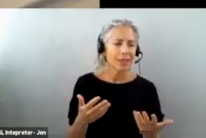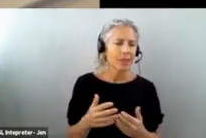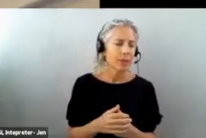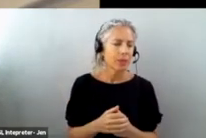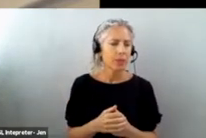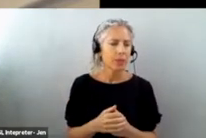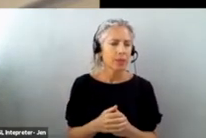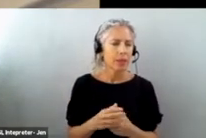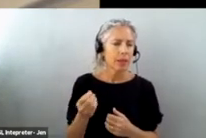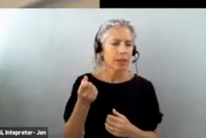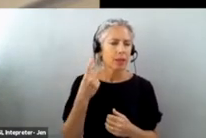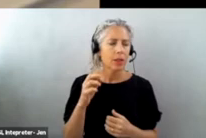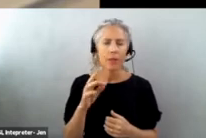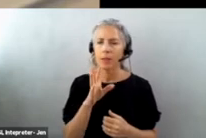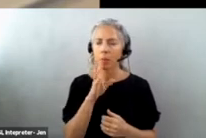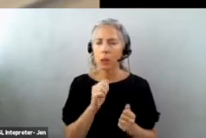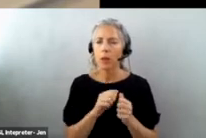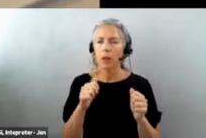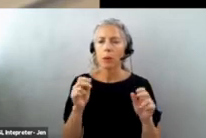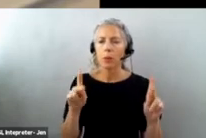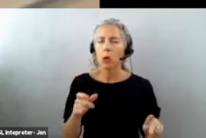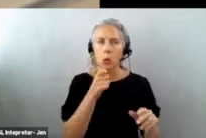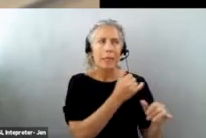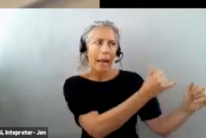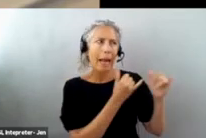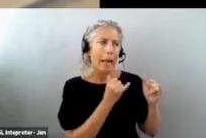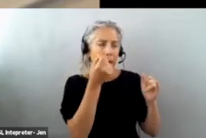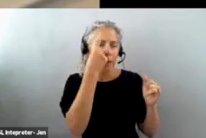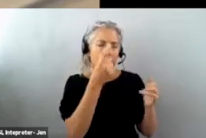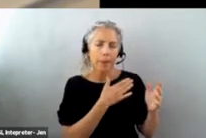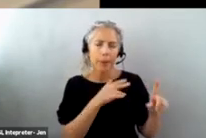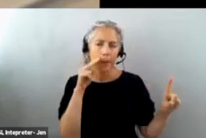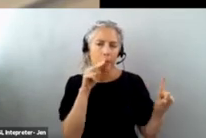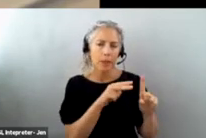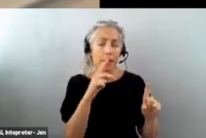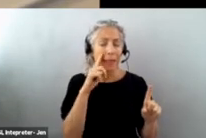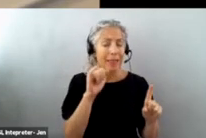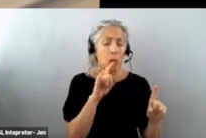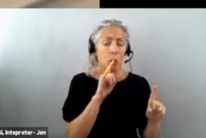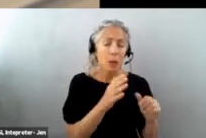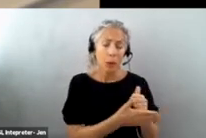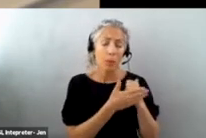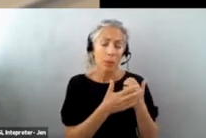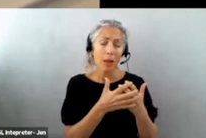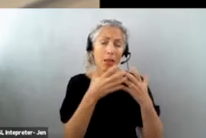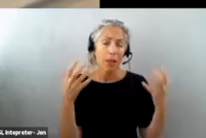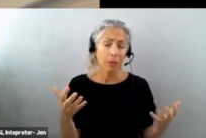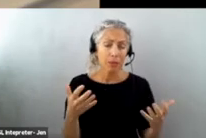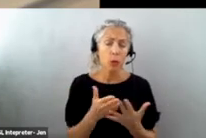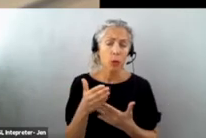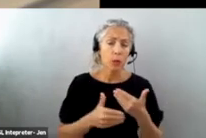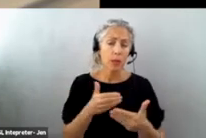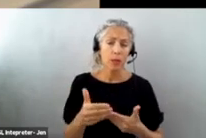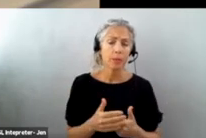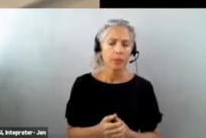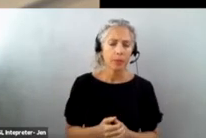the understanding of speaking to someone else who's in the same boat and who gets where I'm coming from, I think that has helped me throughout the process, but